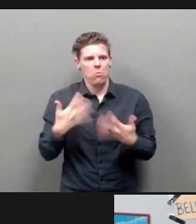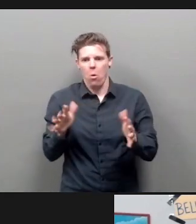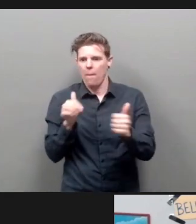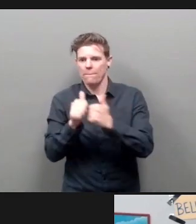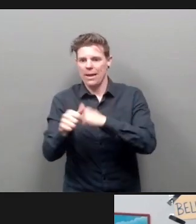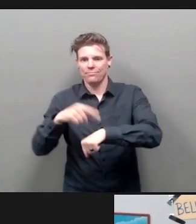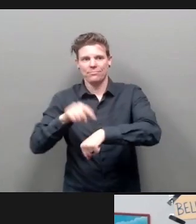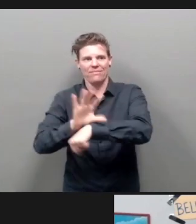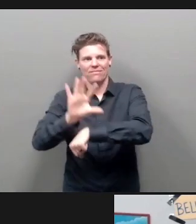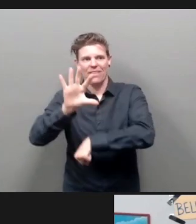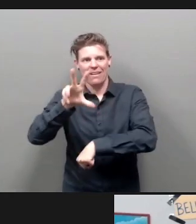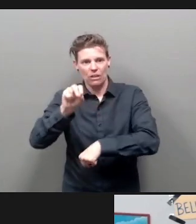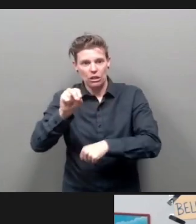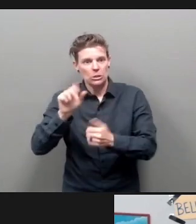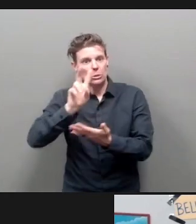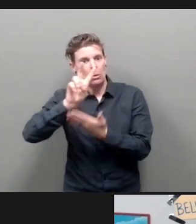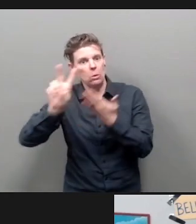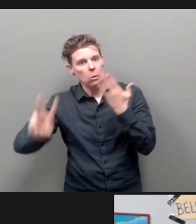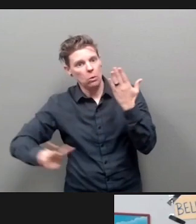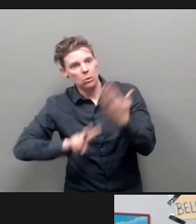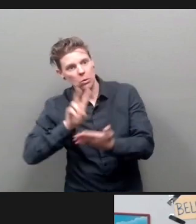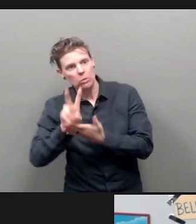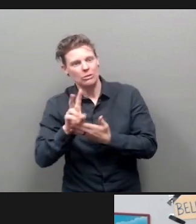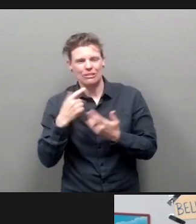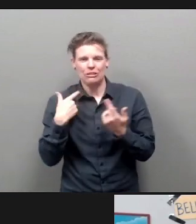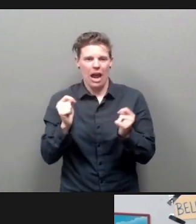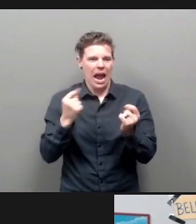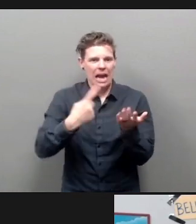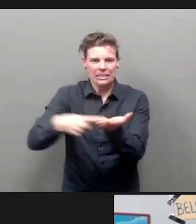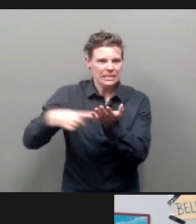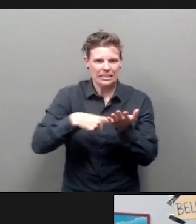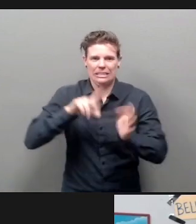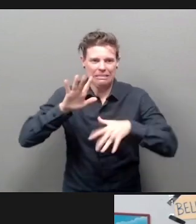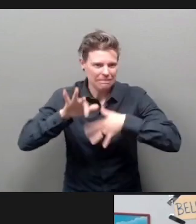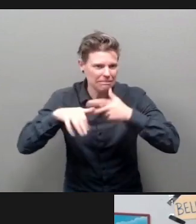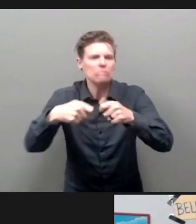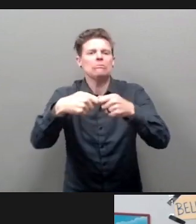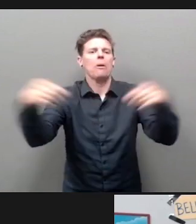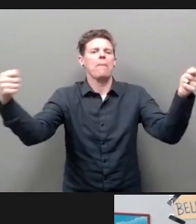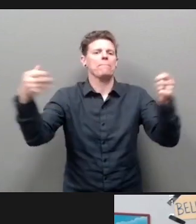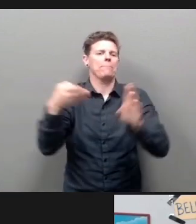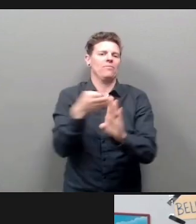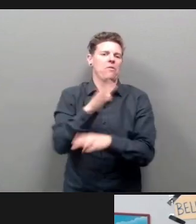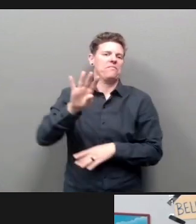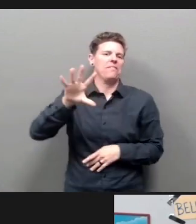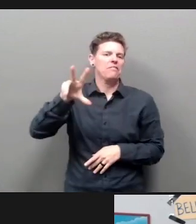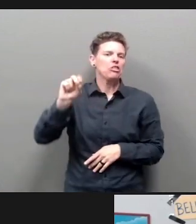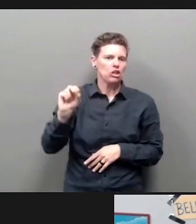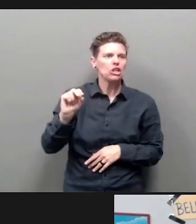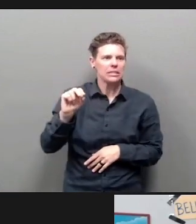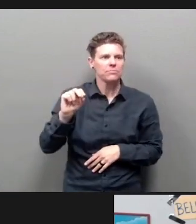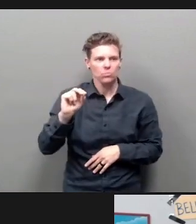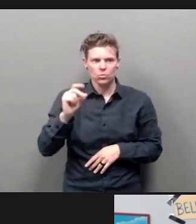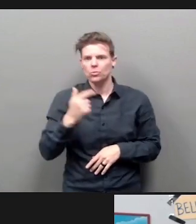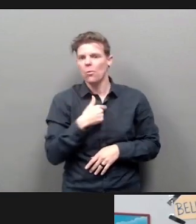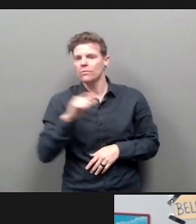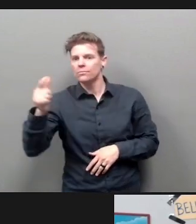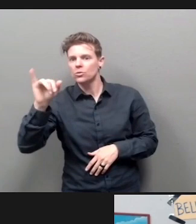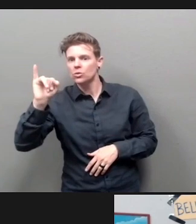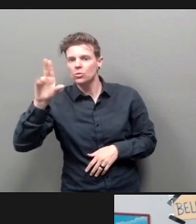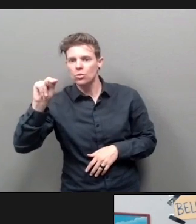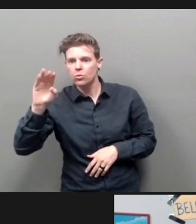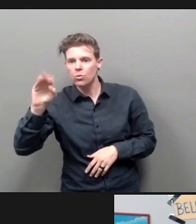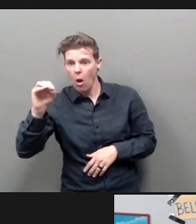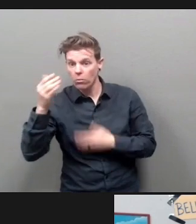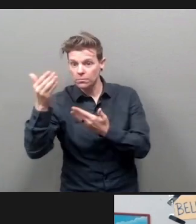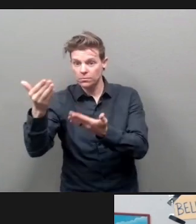many questions here as we can in that remaining time. So for now, I'm going to turn back to Juno Ogle. And Juno, you are unmuted. Feel free to ask your